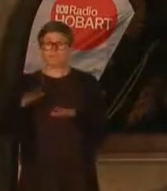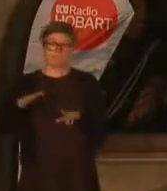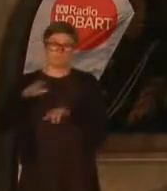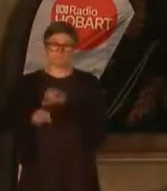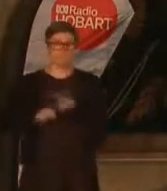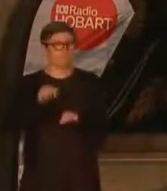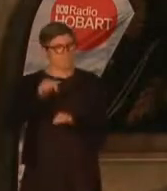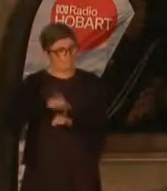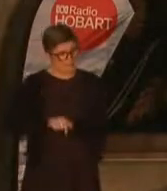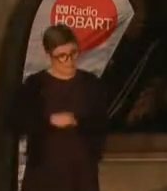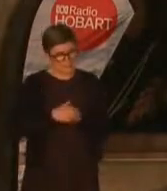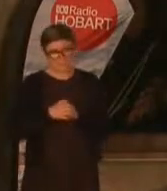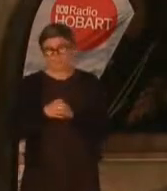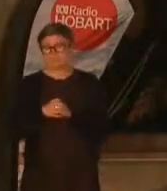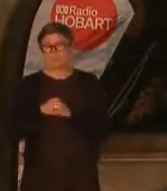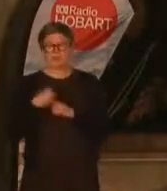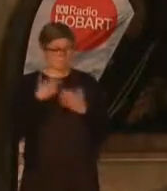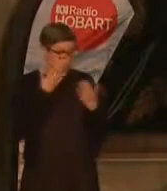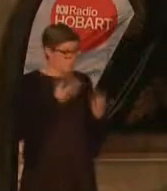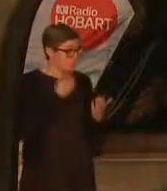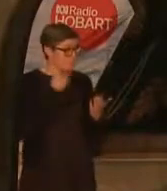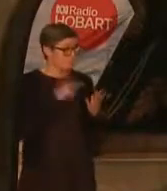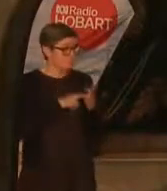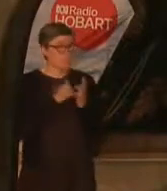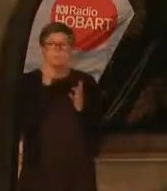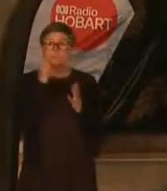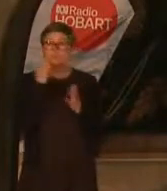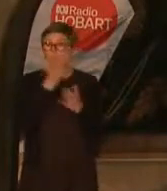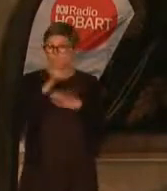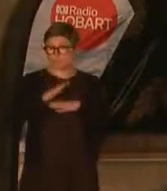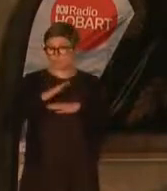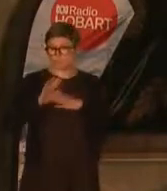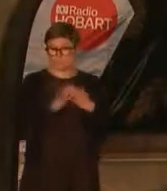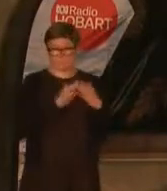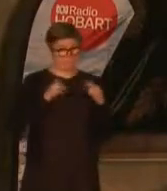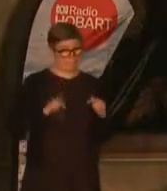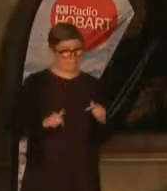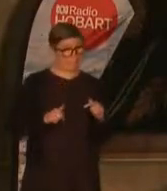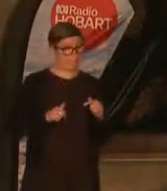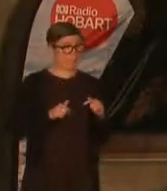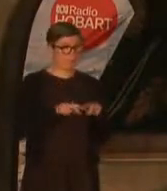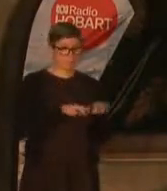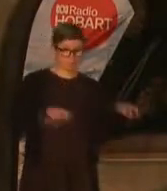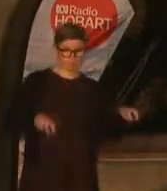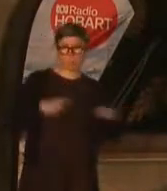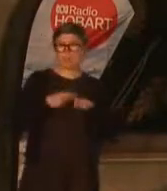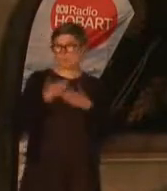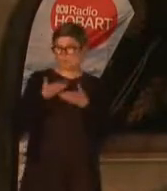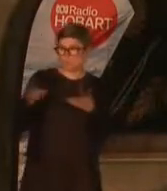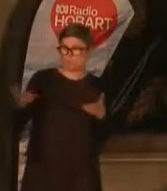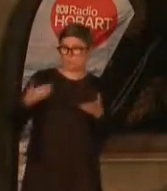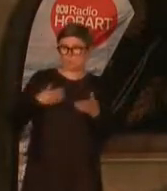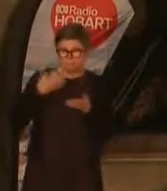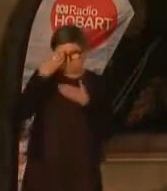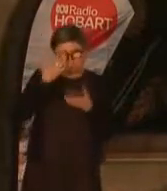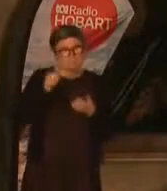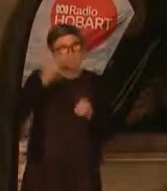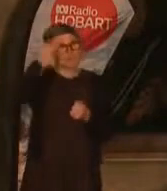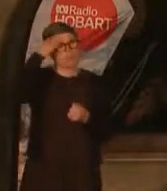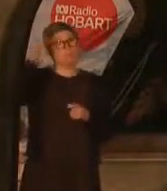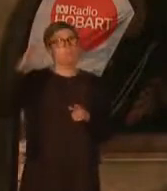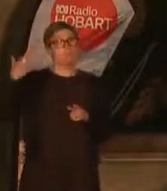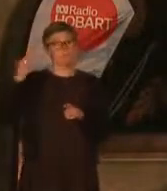Tasmanian Aboriginal community here today, on stage and in the audience, and I honour our Aboriginal elders past and present,